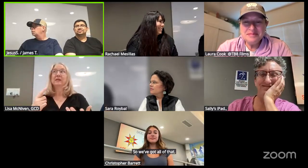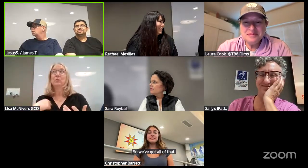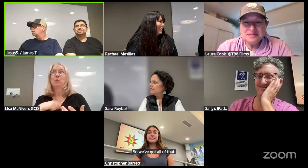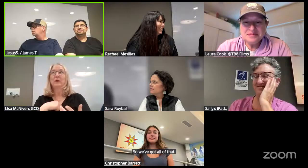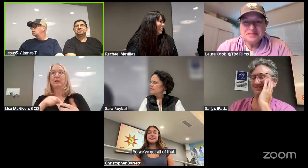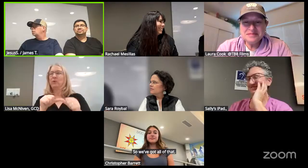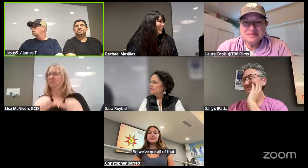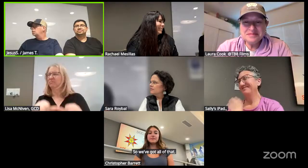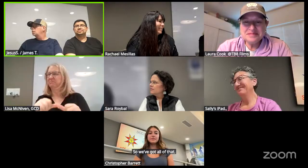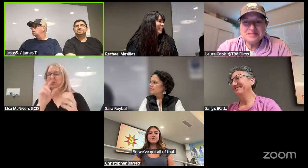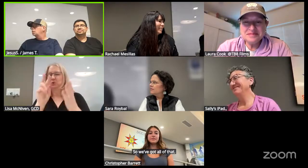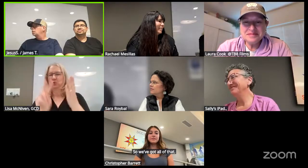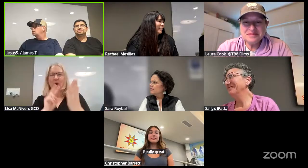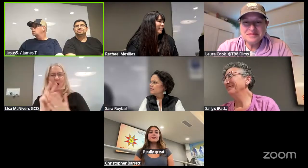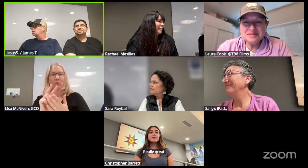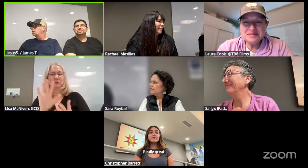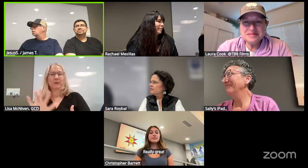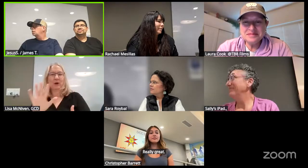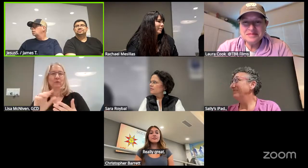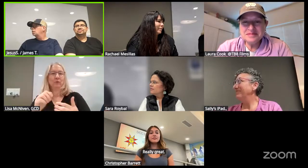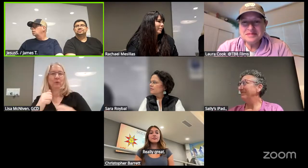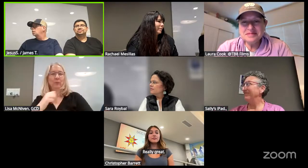Really great.